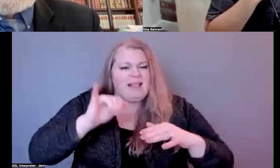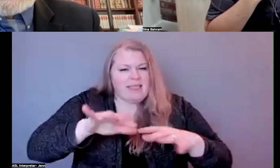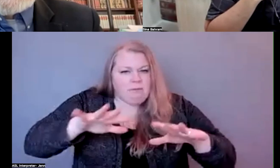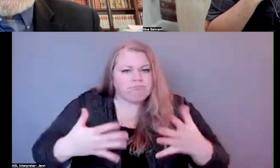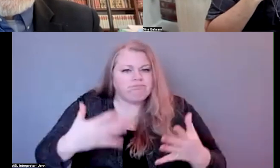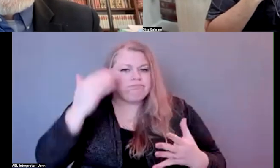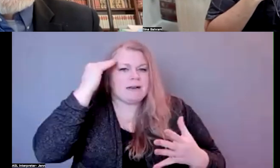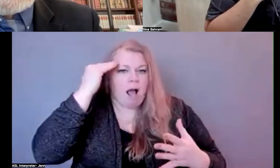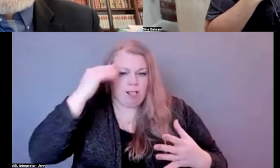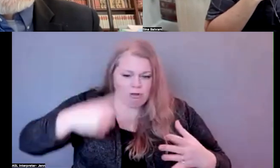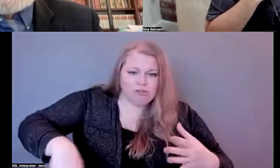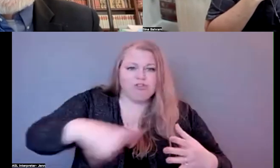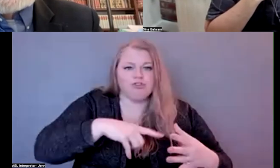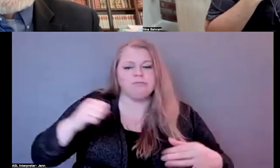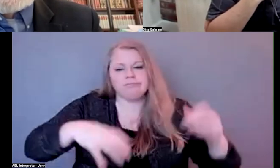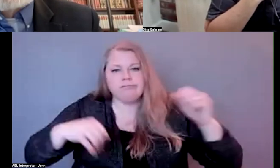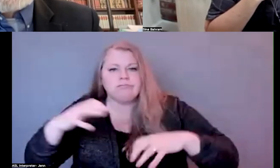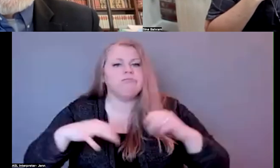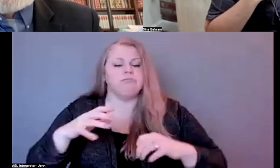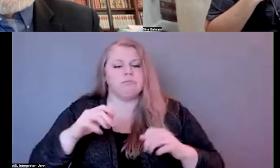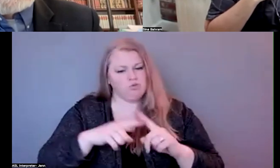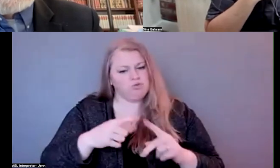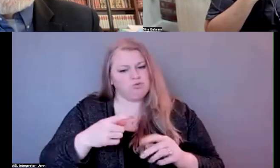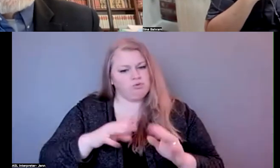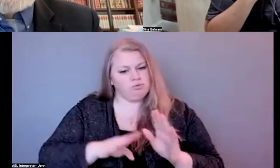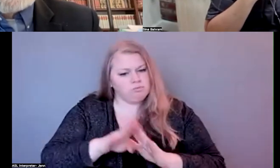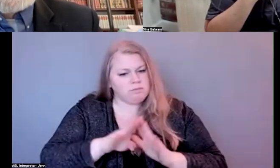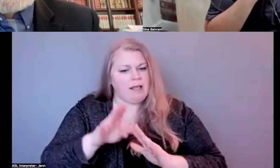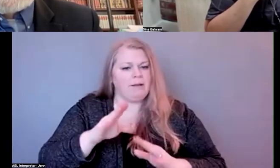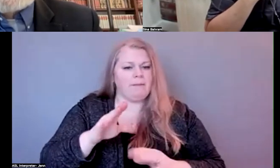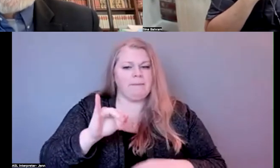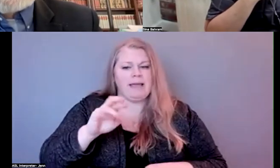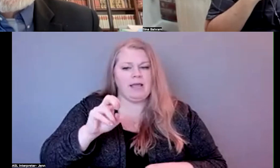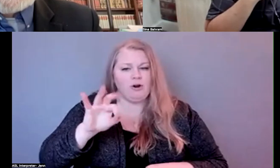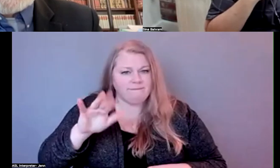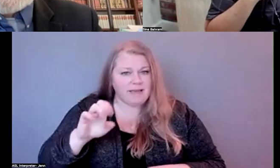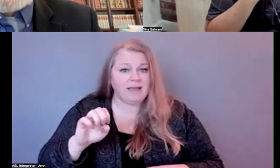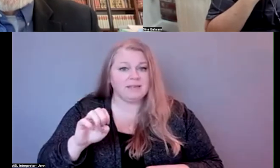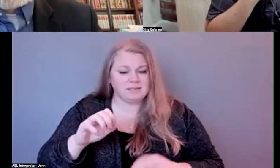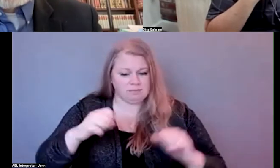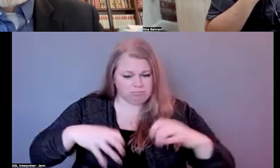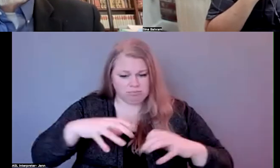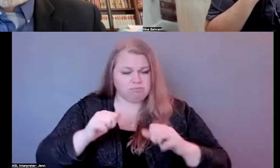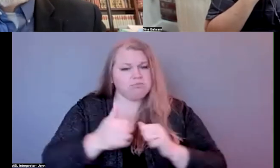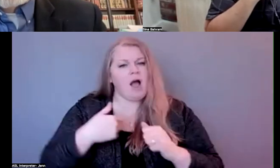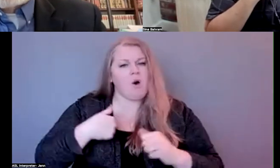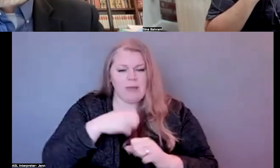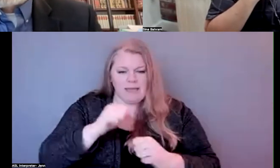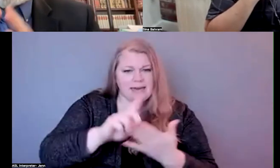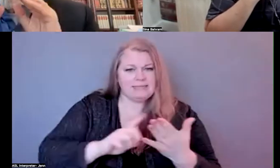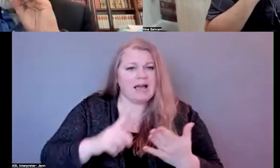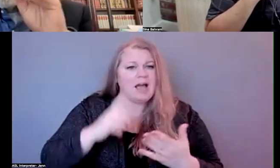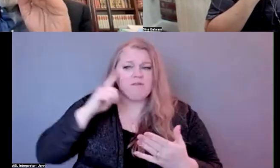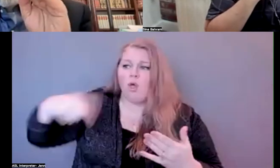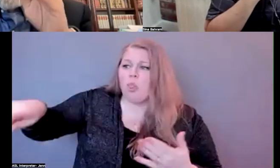is exactly how you design interfaces for a lot of these people that have been completely outside of the reach. And if